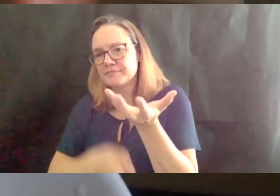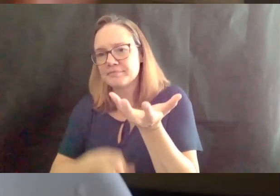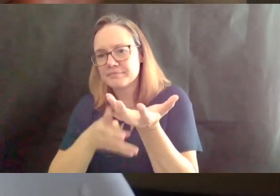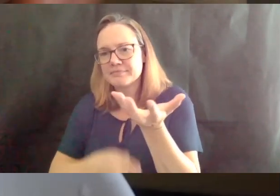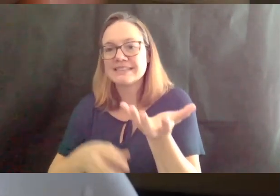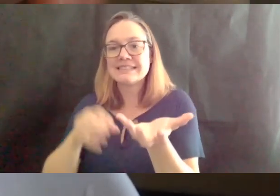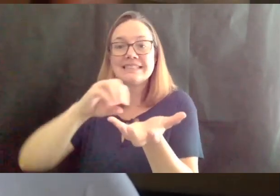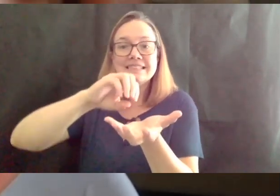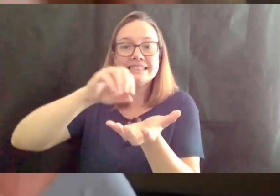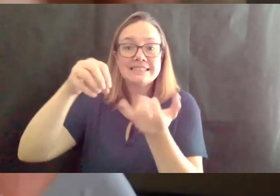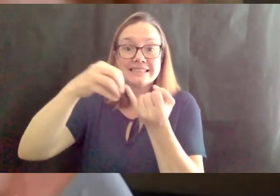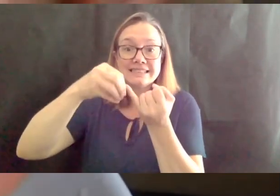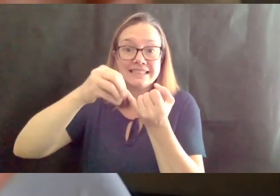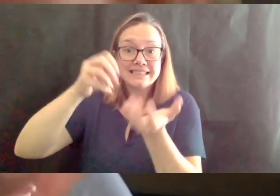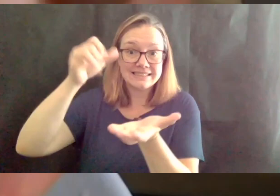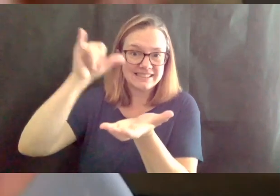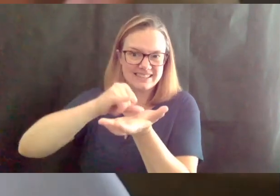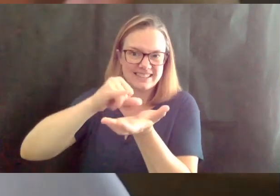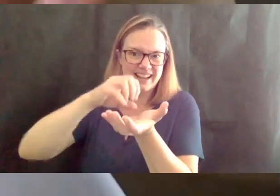All